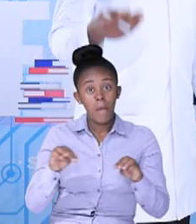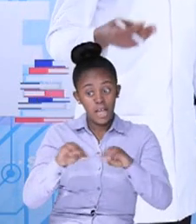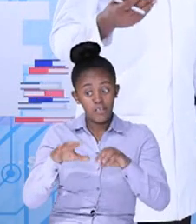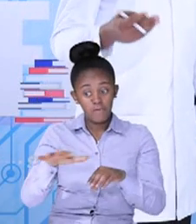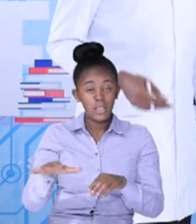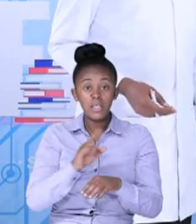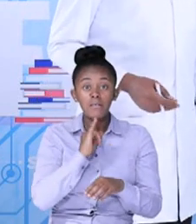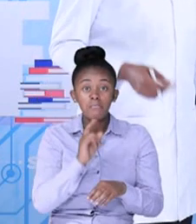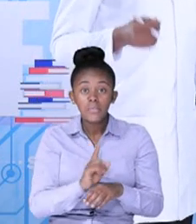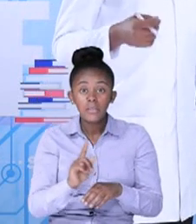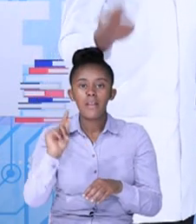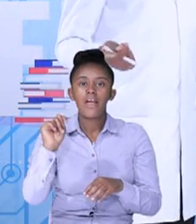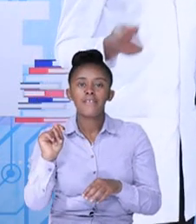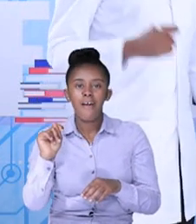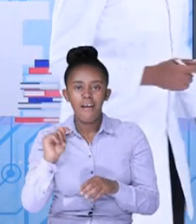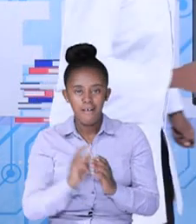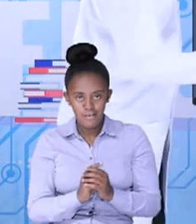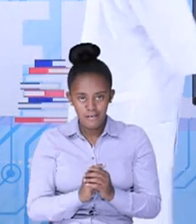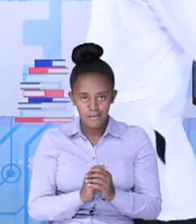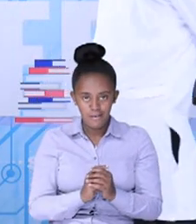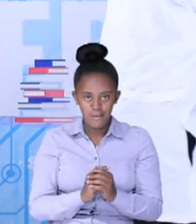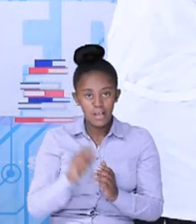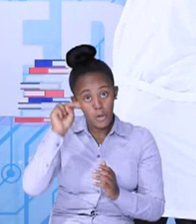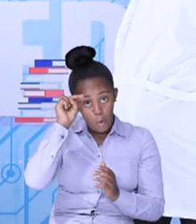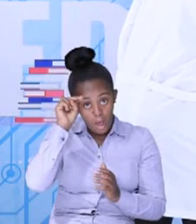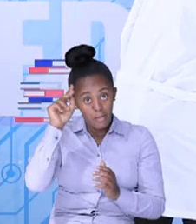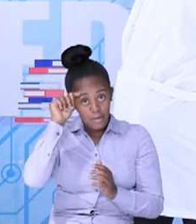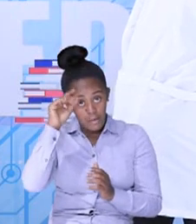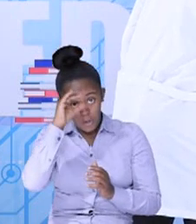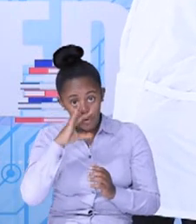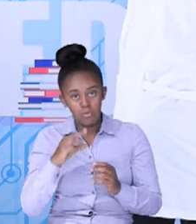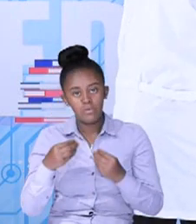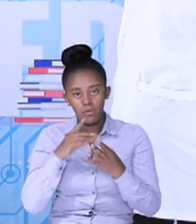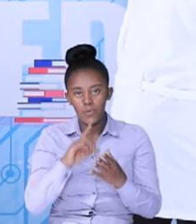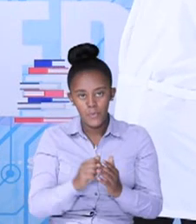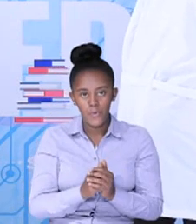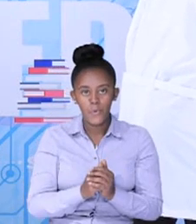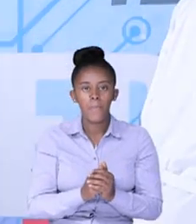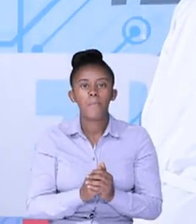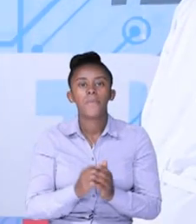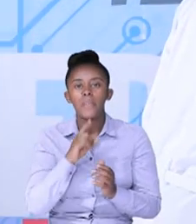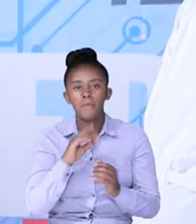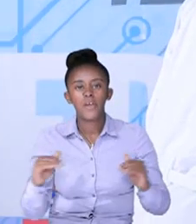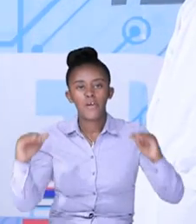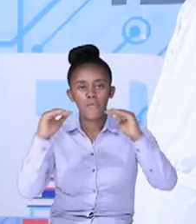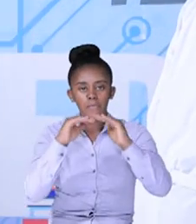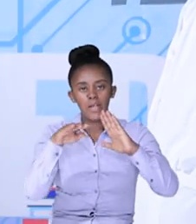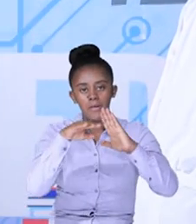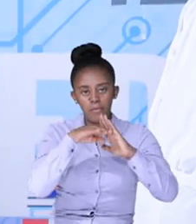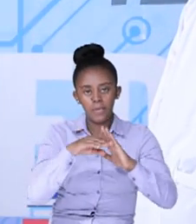was given in honor of Nikola Tesla. So 10 millitesla can be equivalently represented as